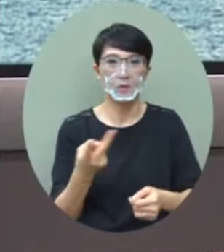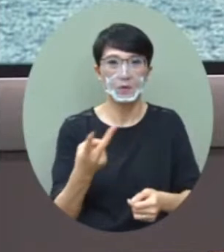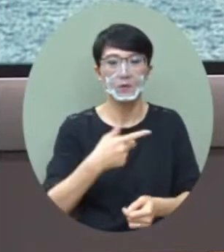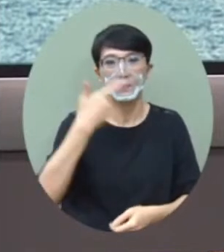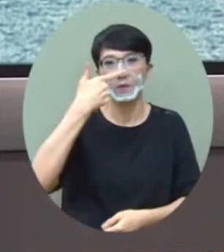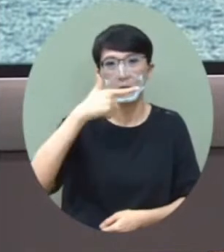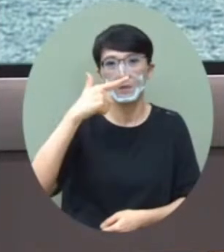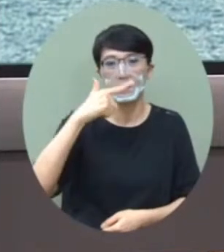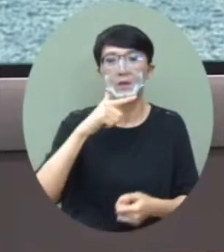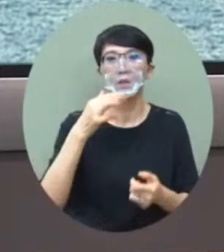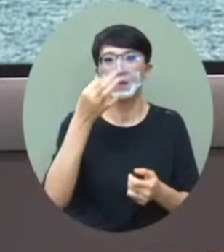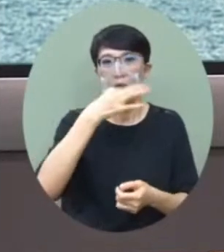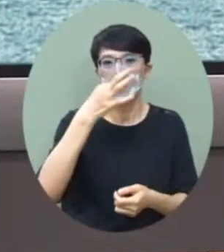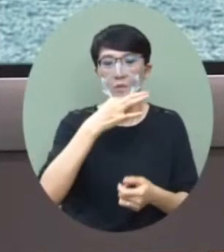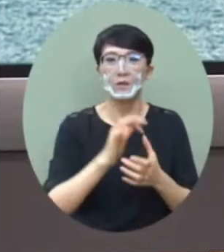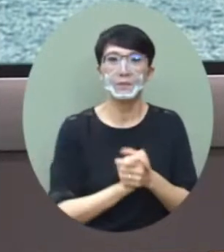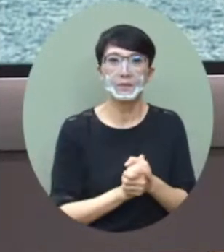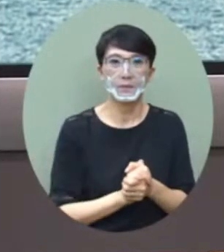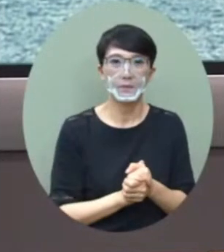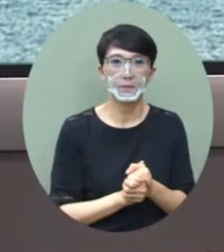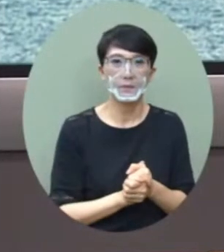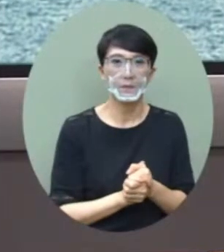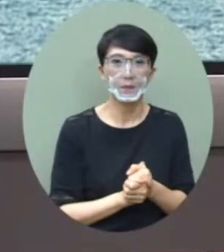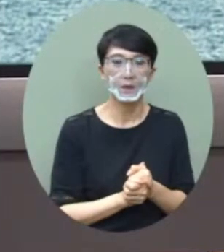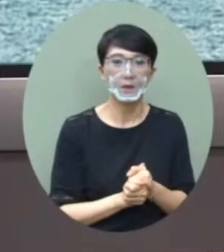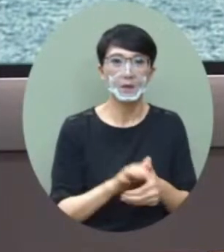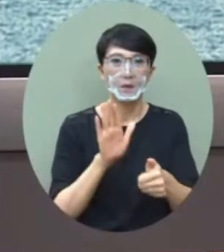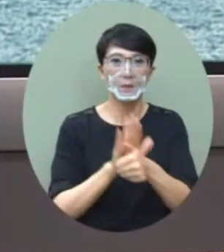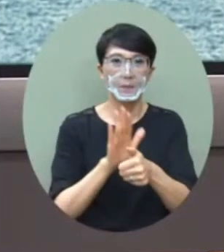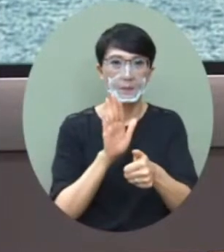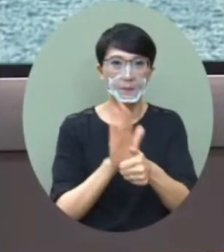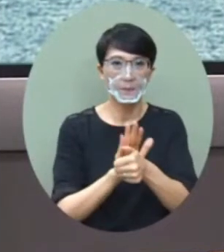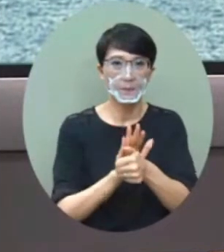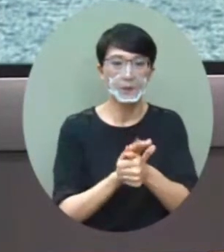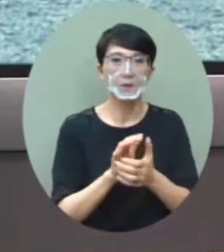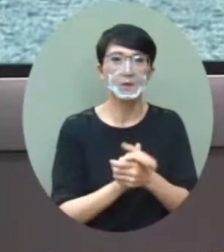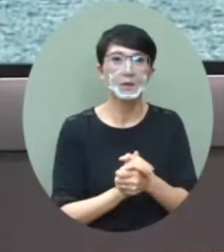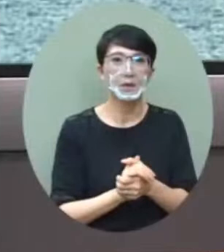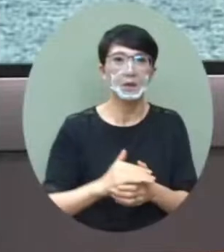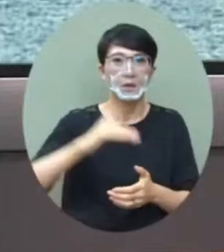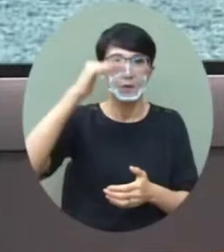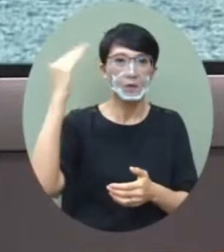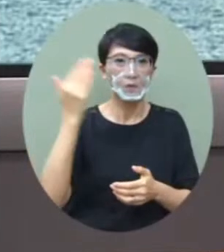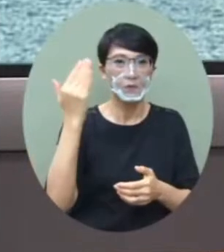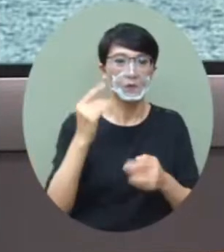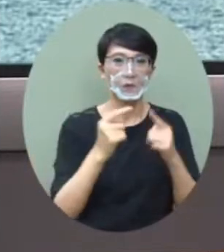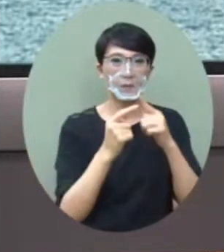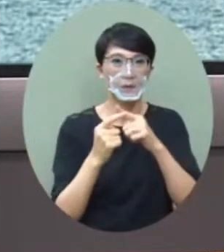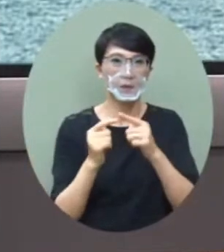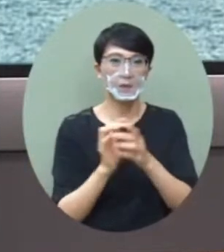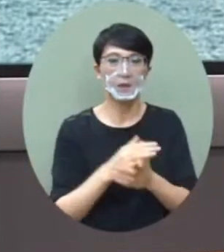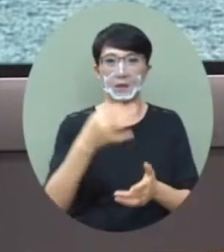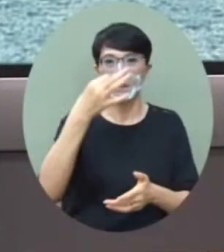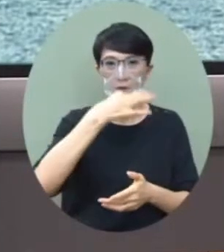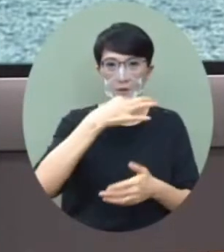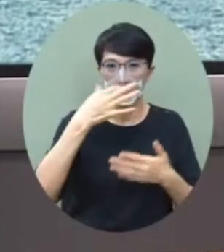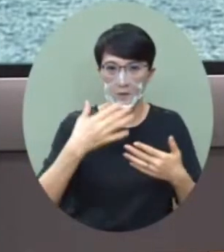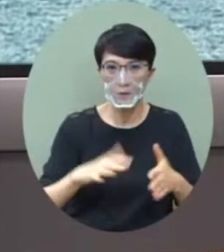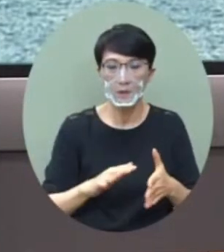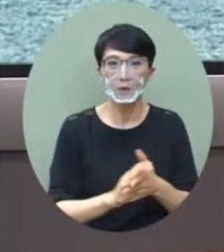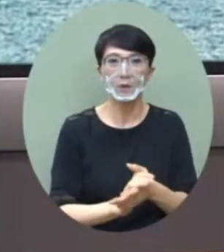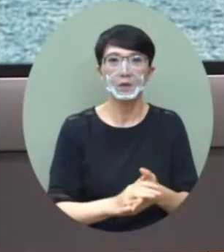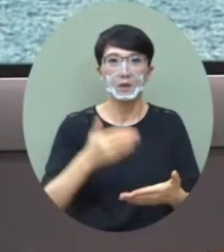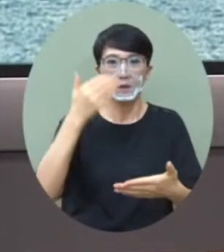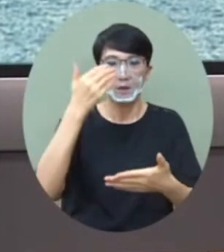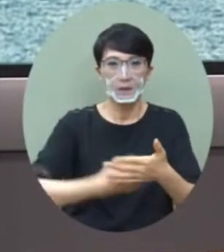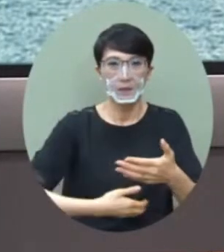treatment. HA is now using 2 new Western drugs. This will greatly help